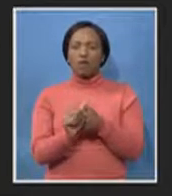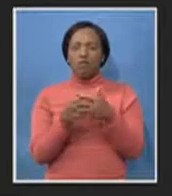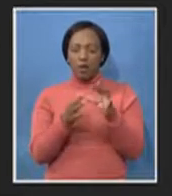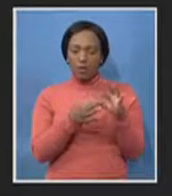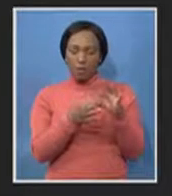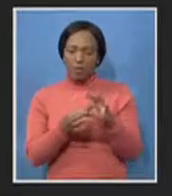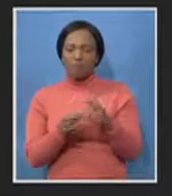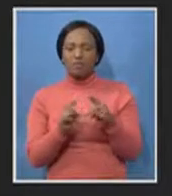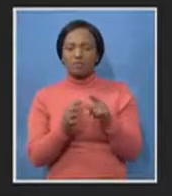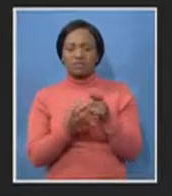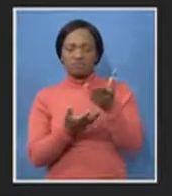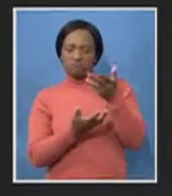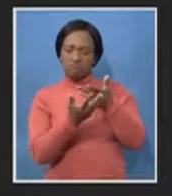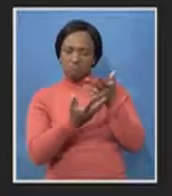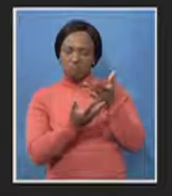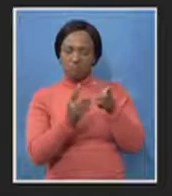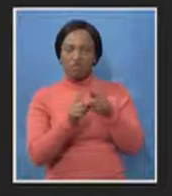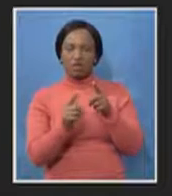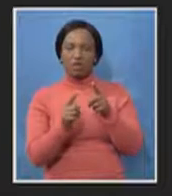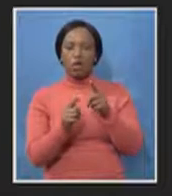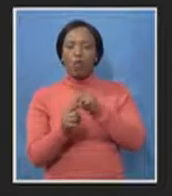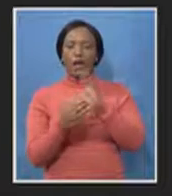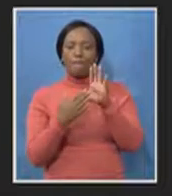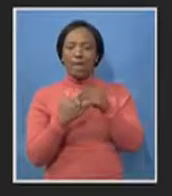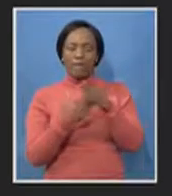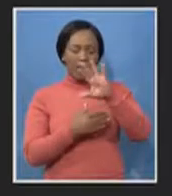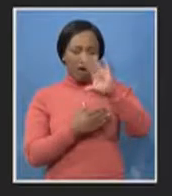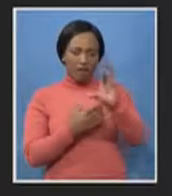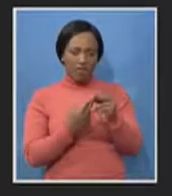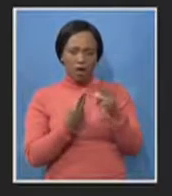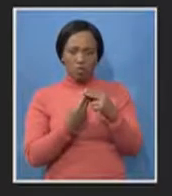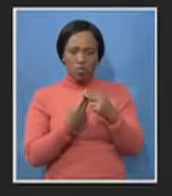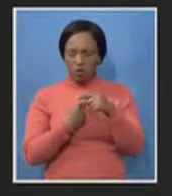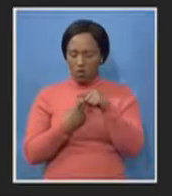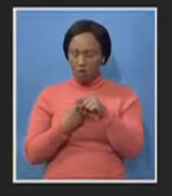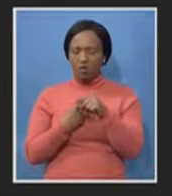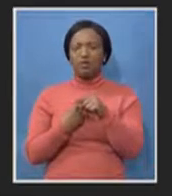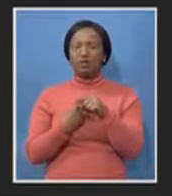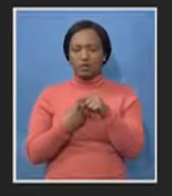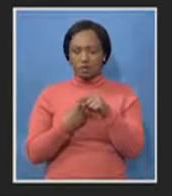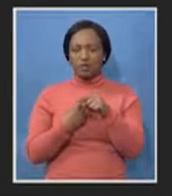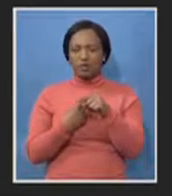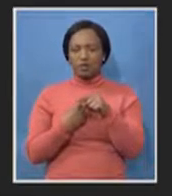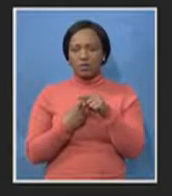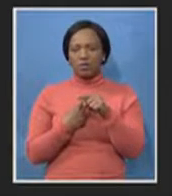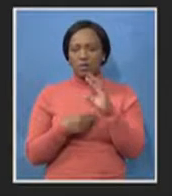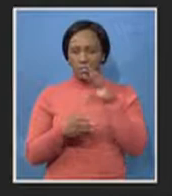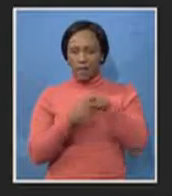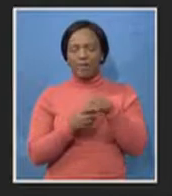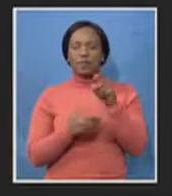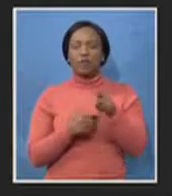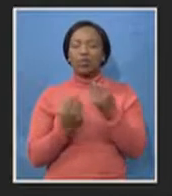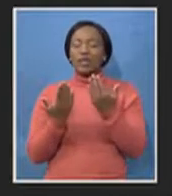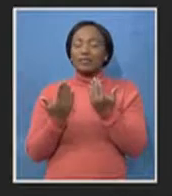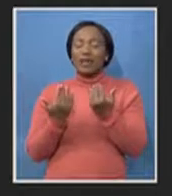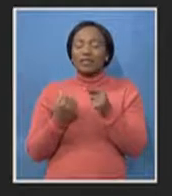a member of the African Union they are entitled to. So with respect to the release of the results, we have not